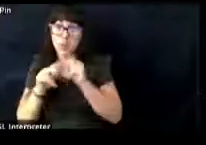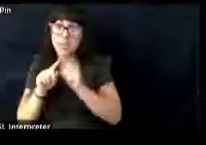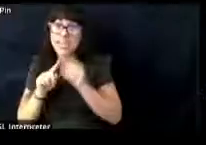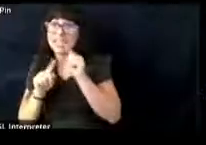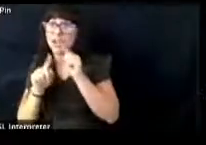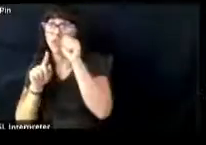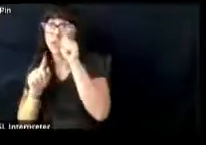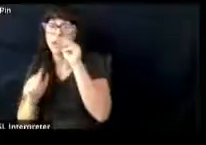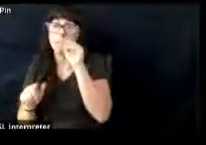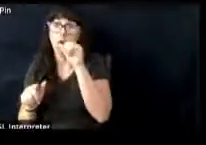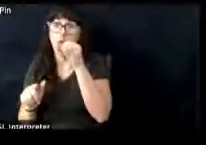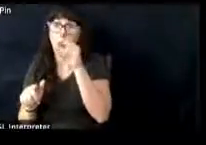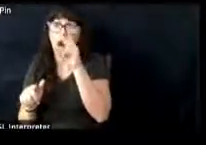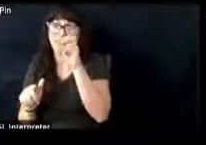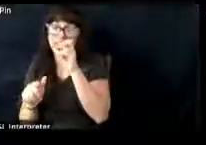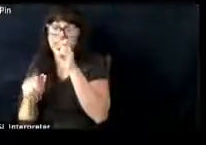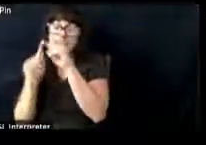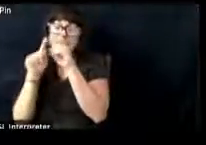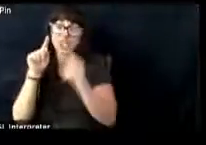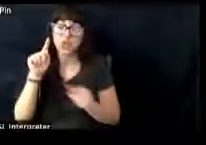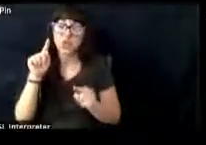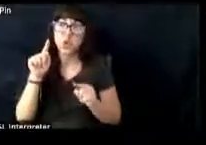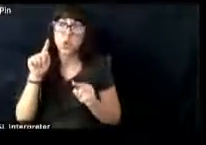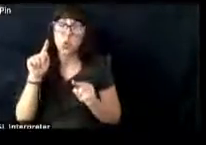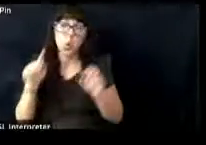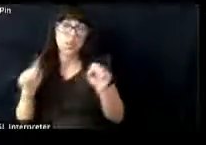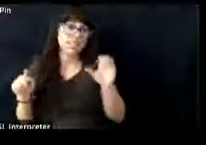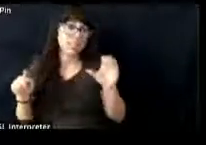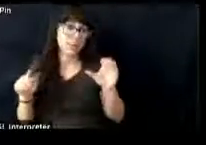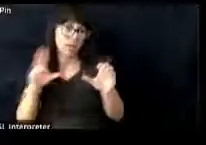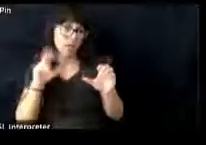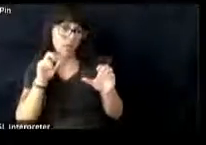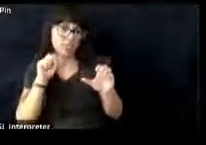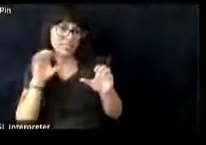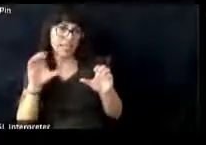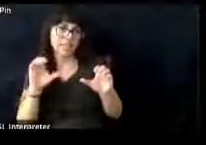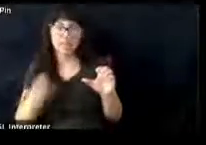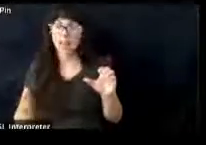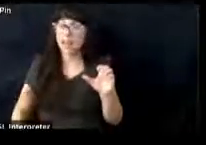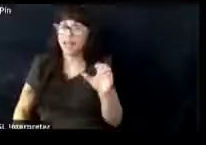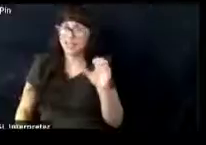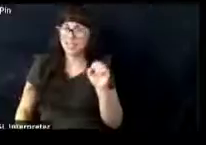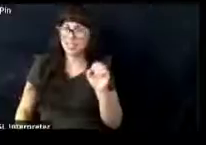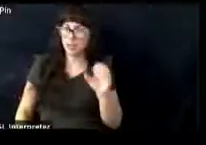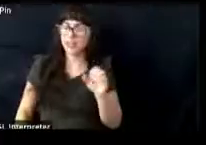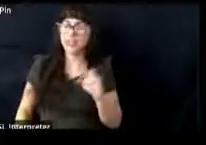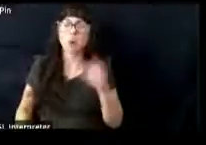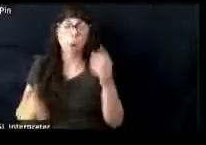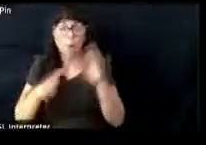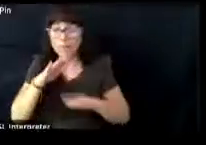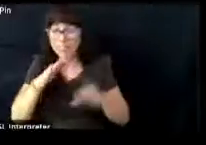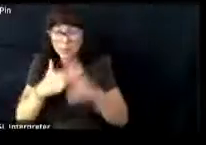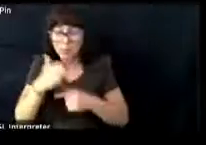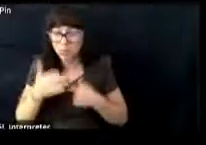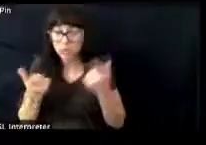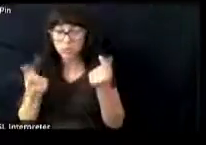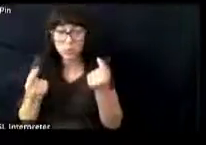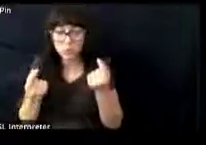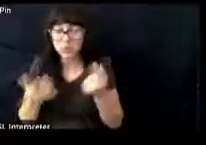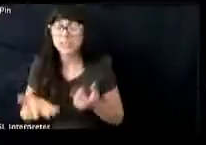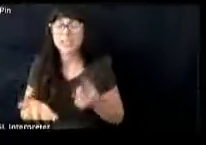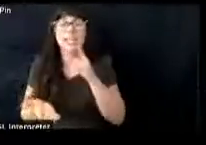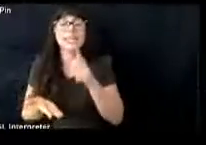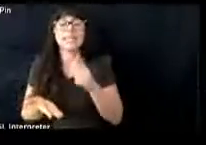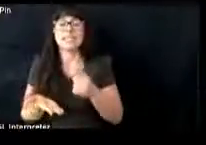Mojave down to 30 seconds. Santa Clarita. So basically what we're talking about is a divided